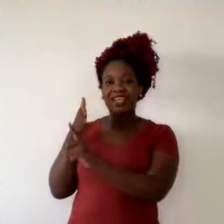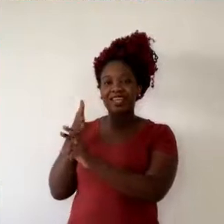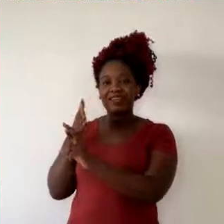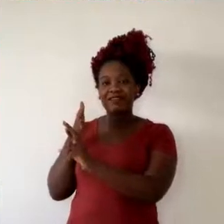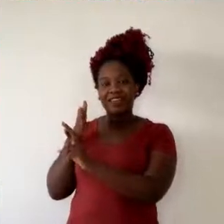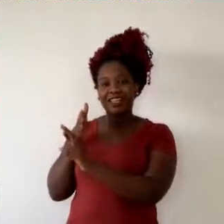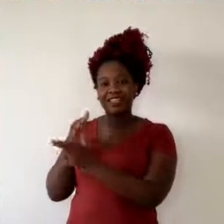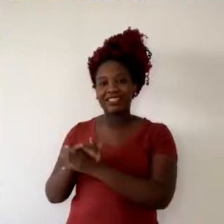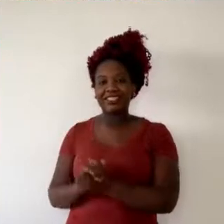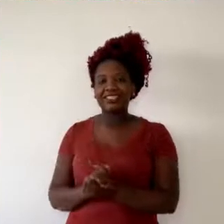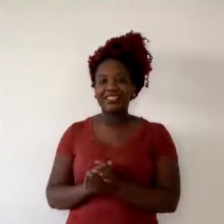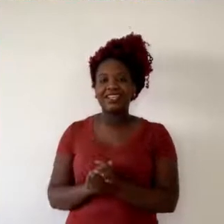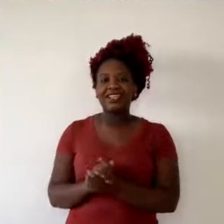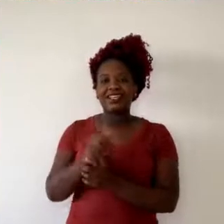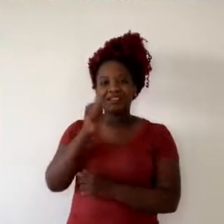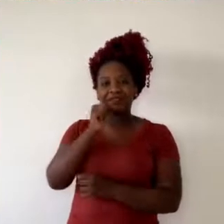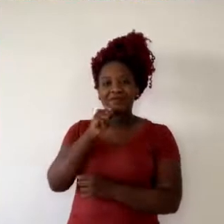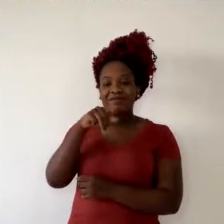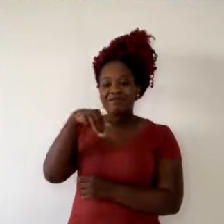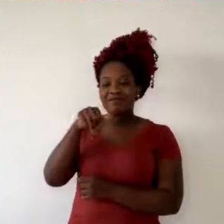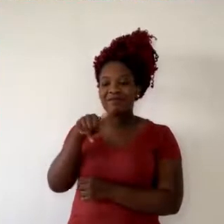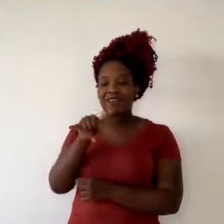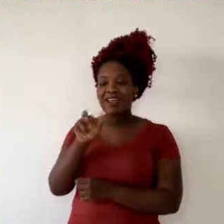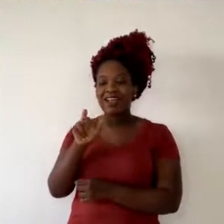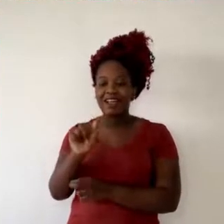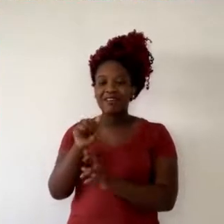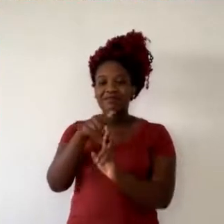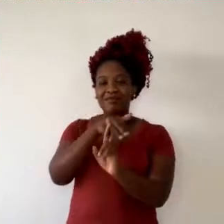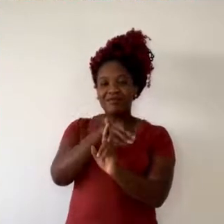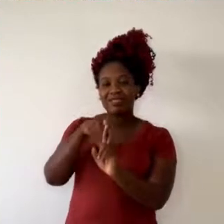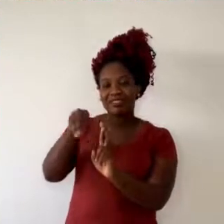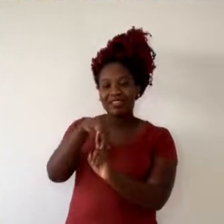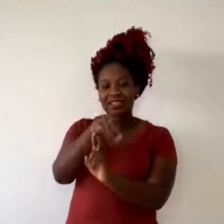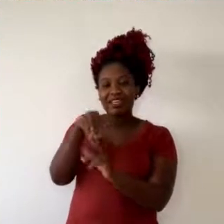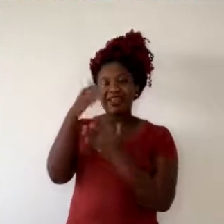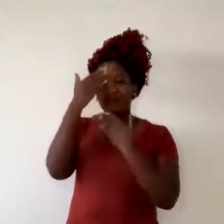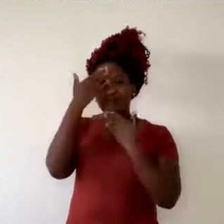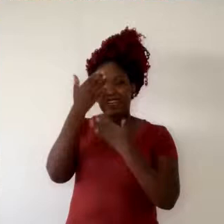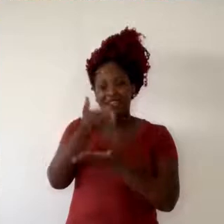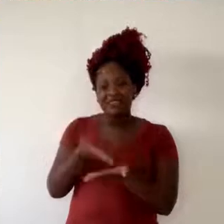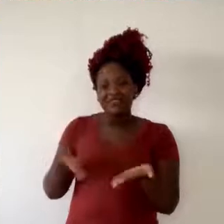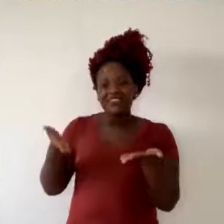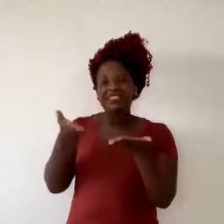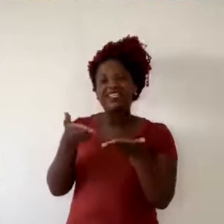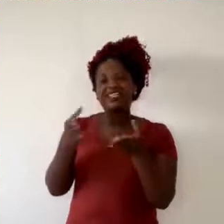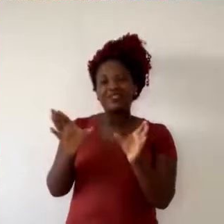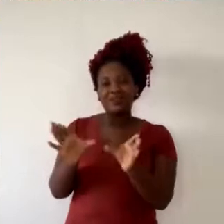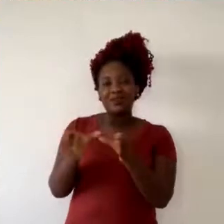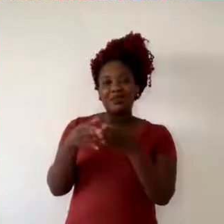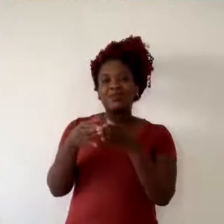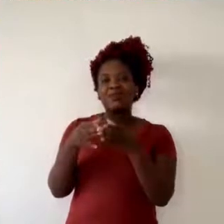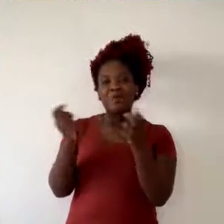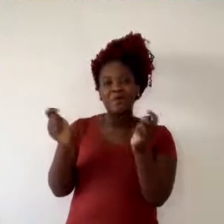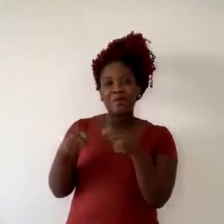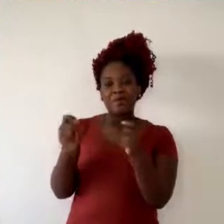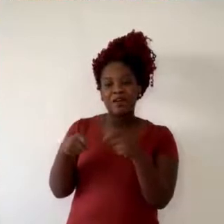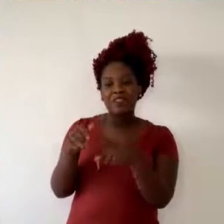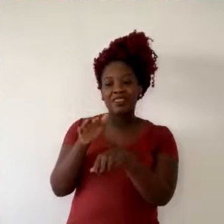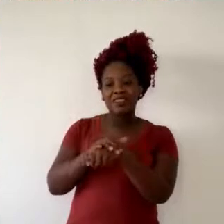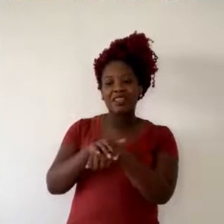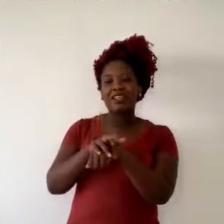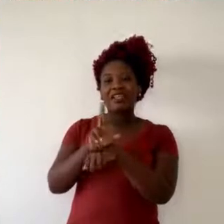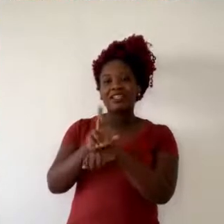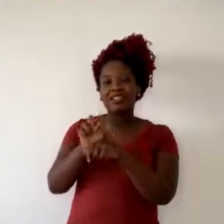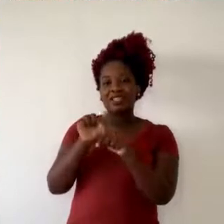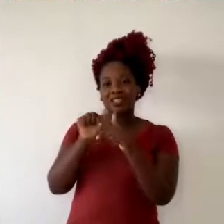Mayra, dear, mediating this conversation. Thank you for the team who has organized this, who